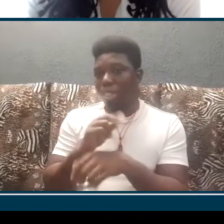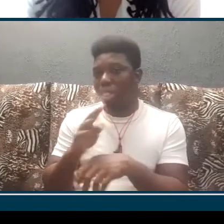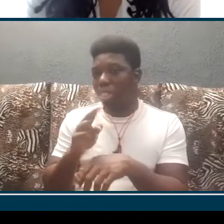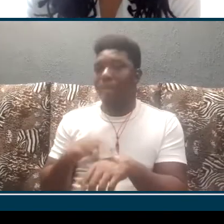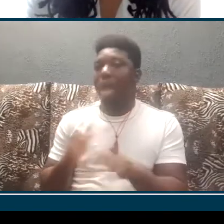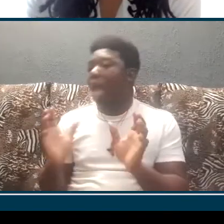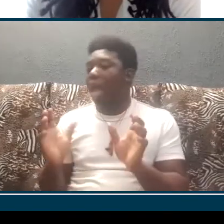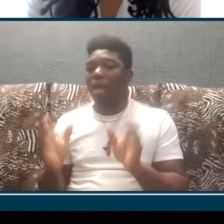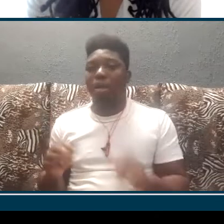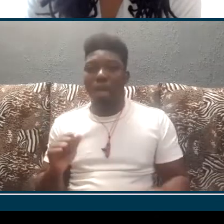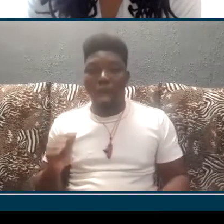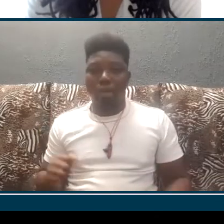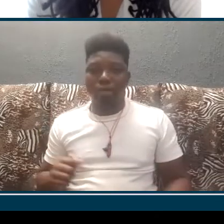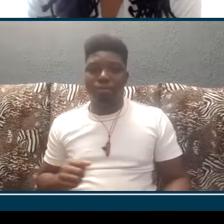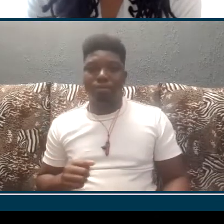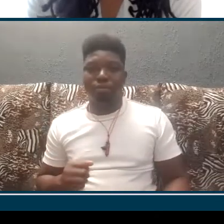Anyone who's